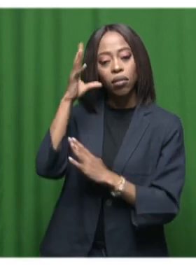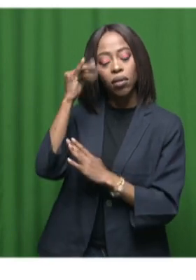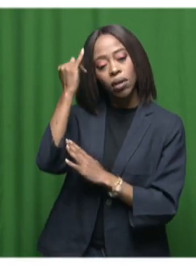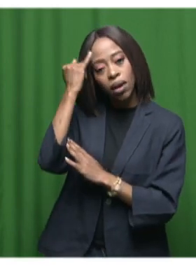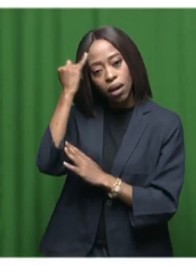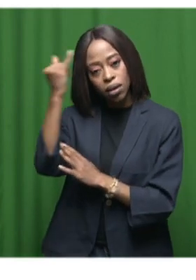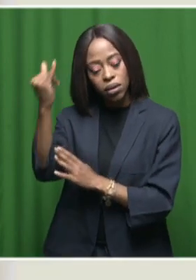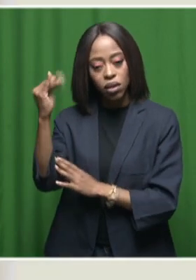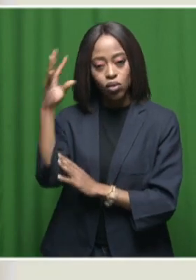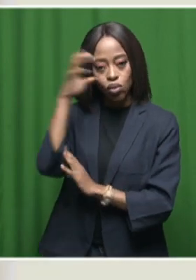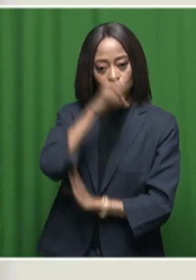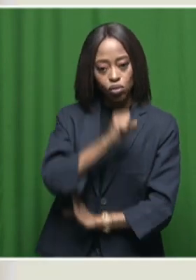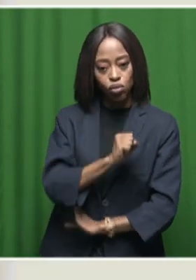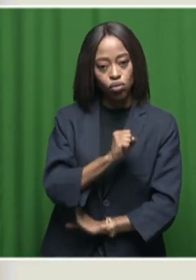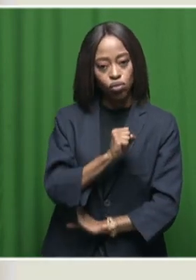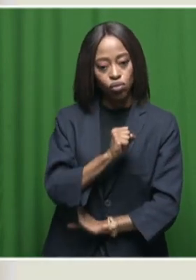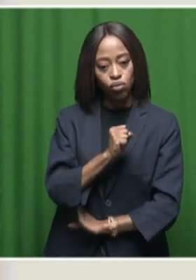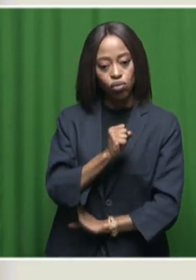of